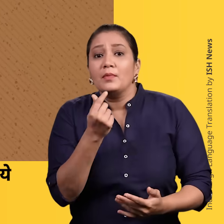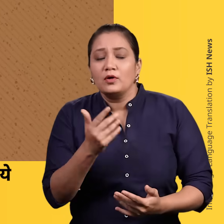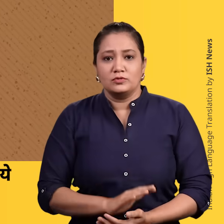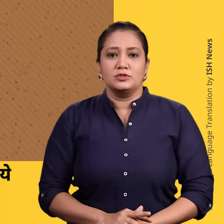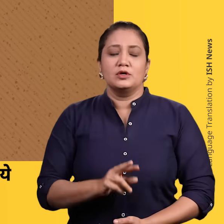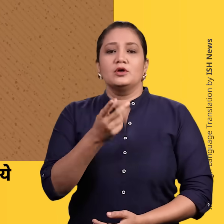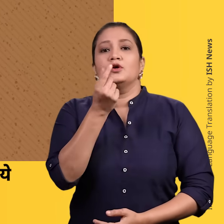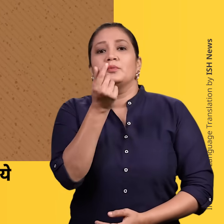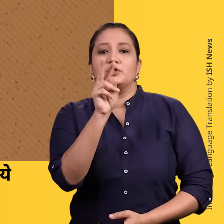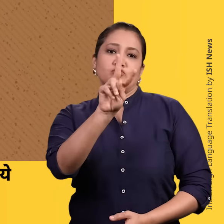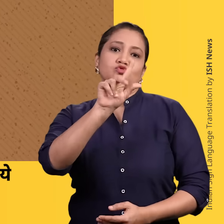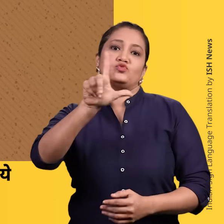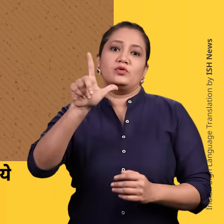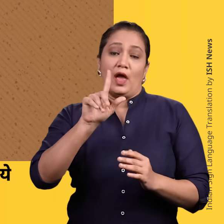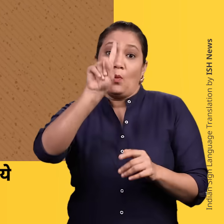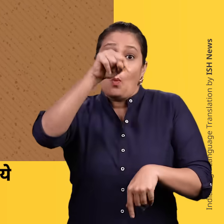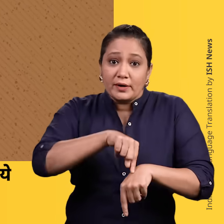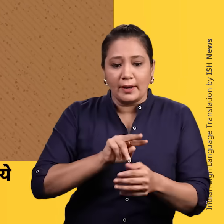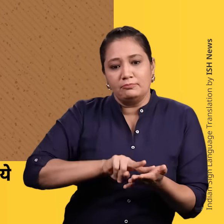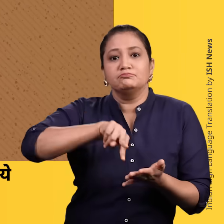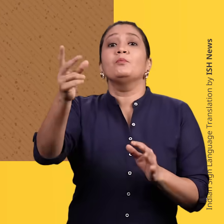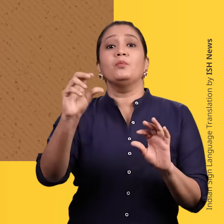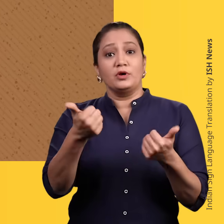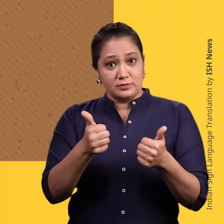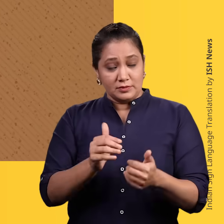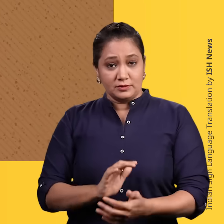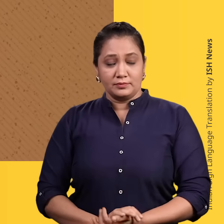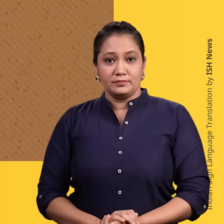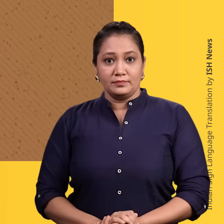would be 2 lakh rupees per transaction.